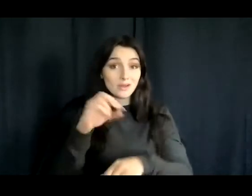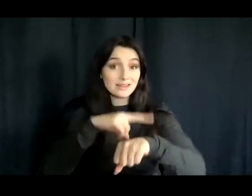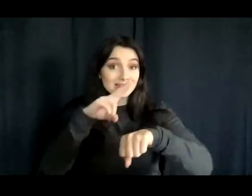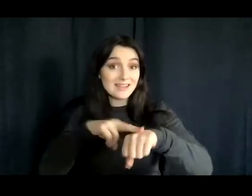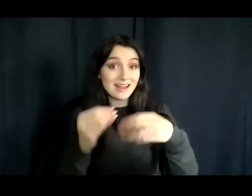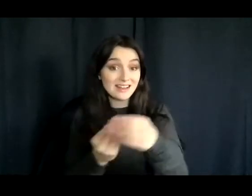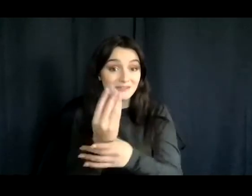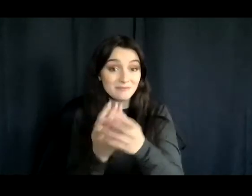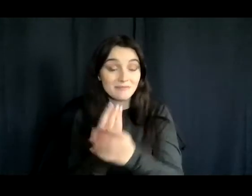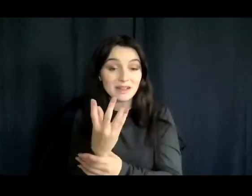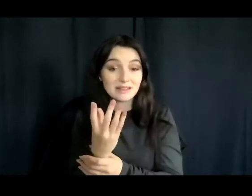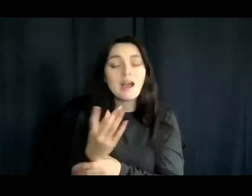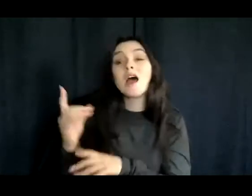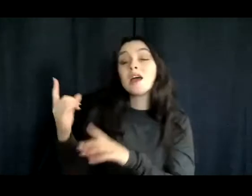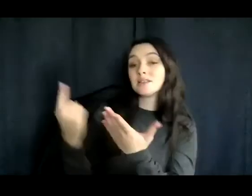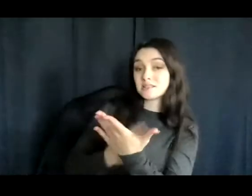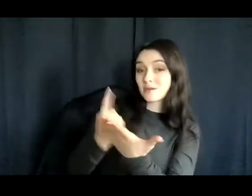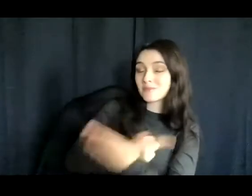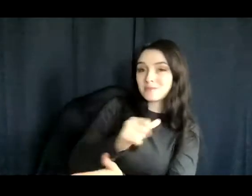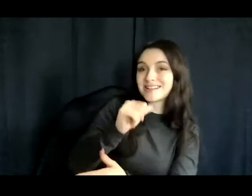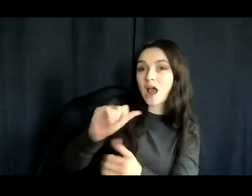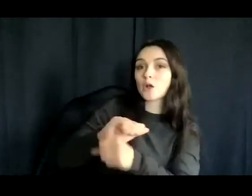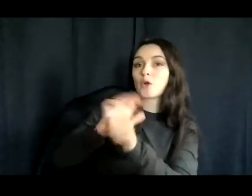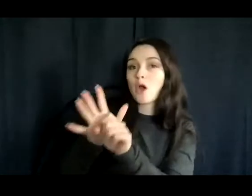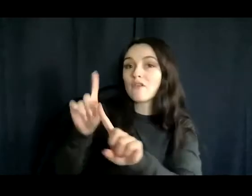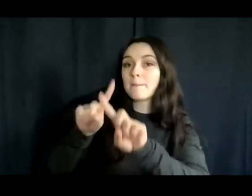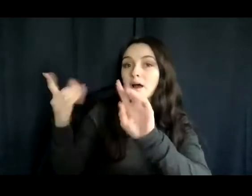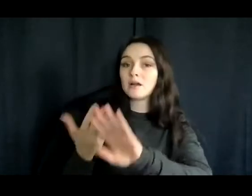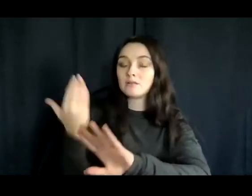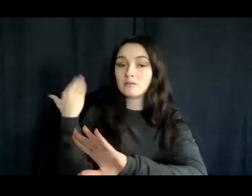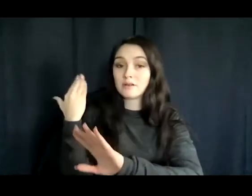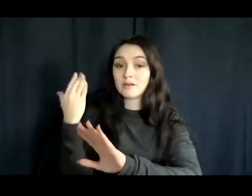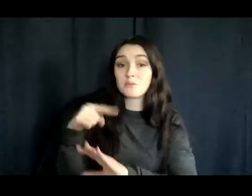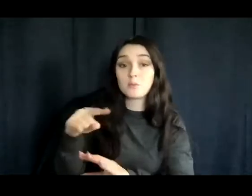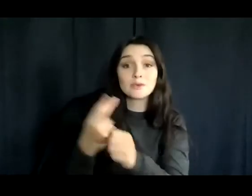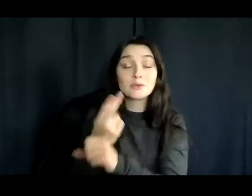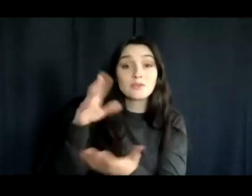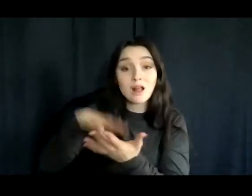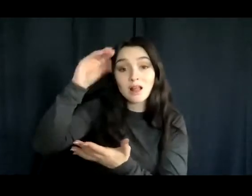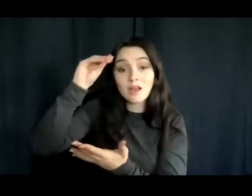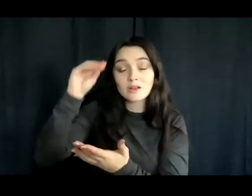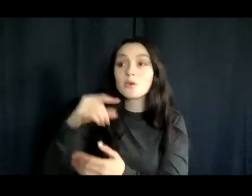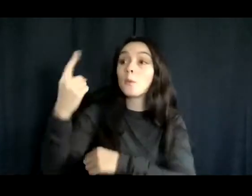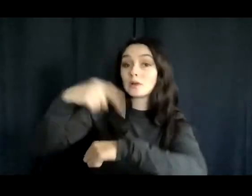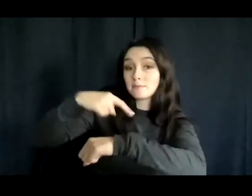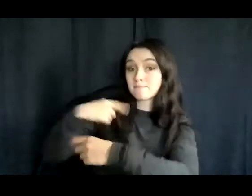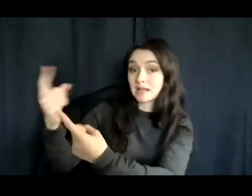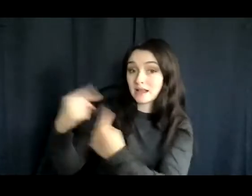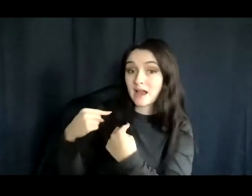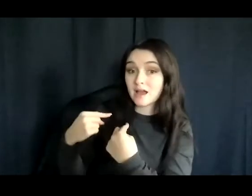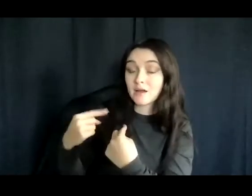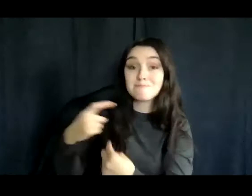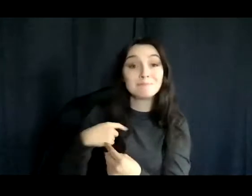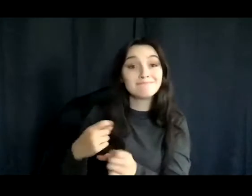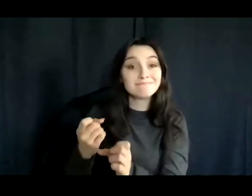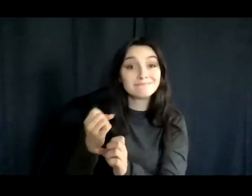When we're in non-COVIDing times, workshops for learning around here too. So I came one time and made a really nice stepping stone